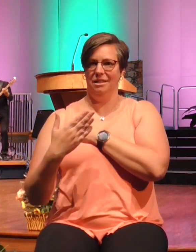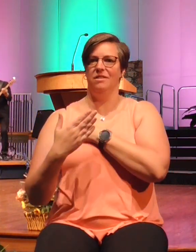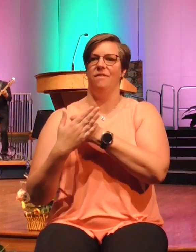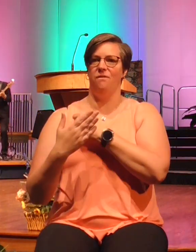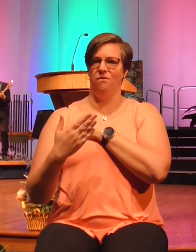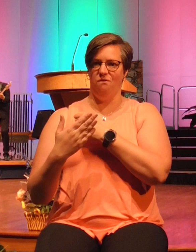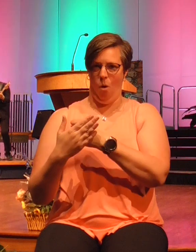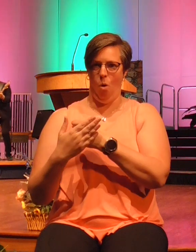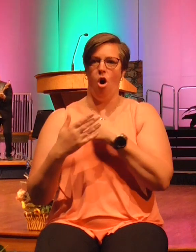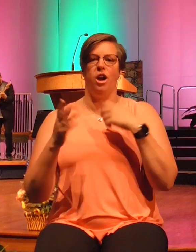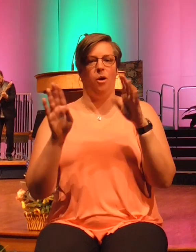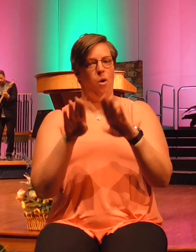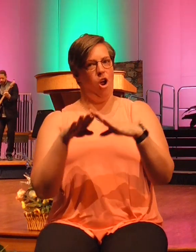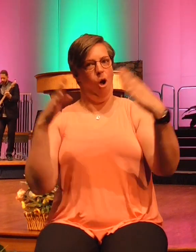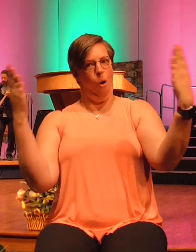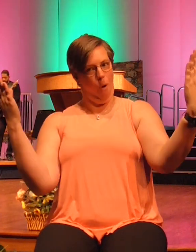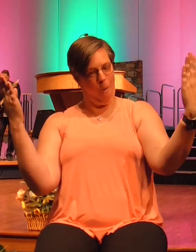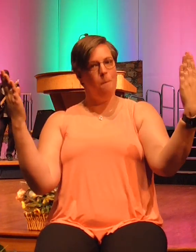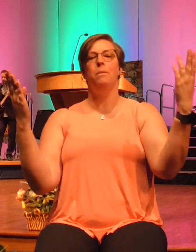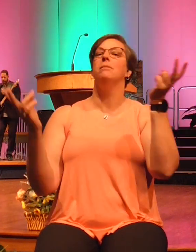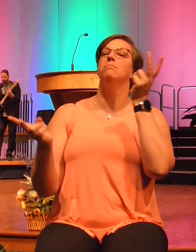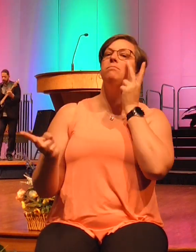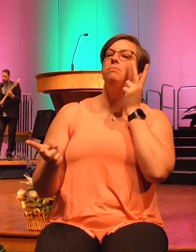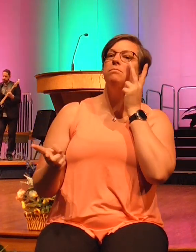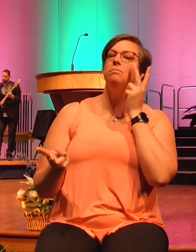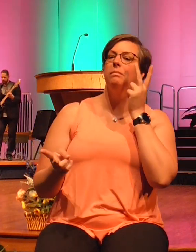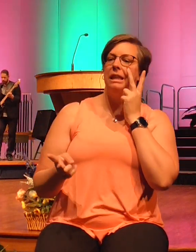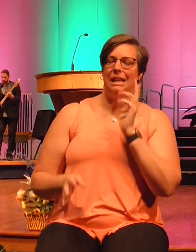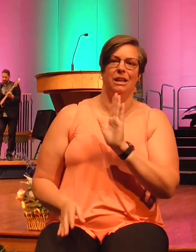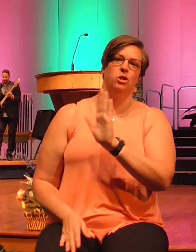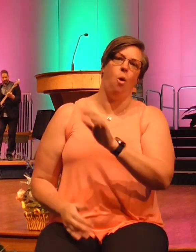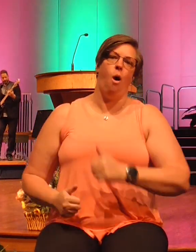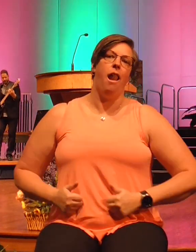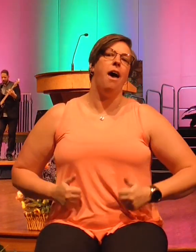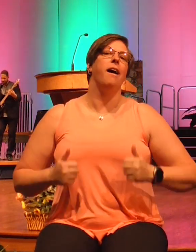an open door. It's your